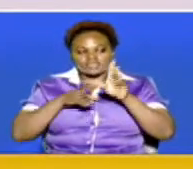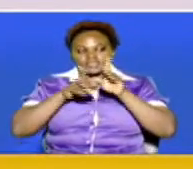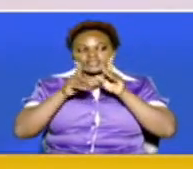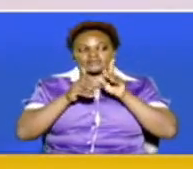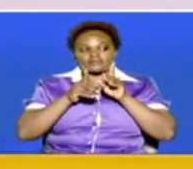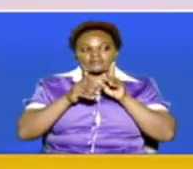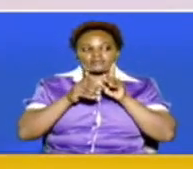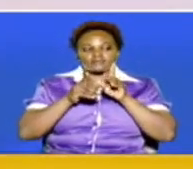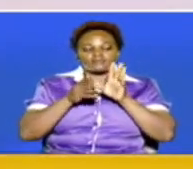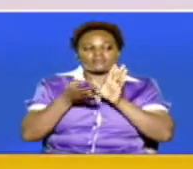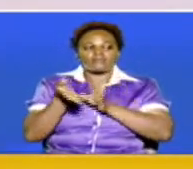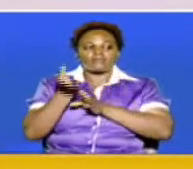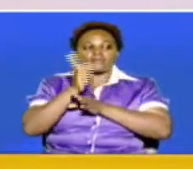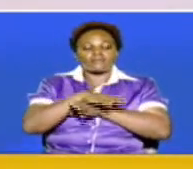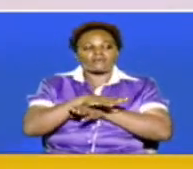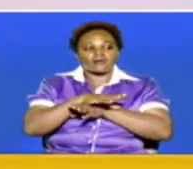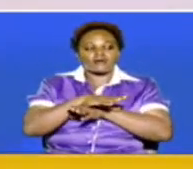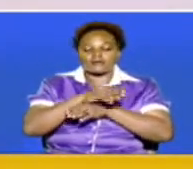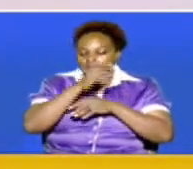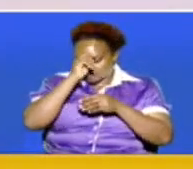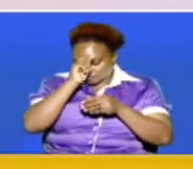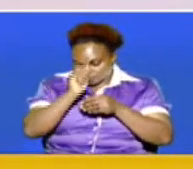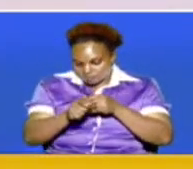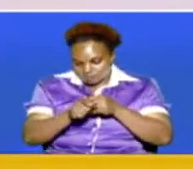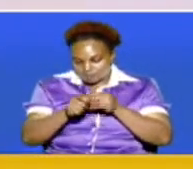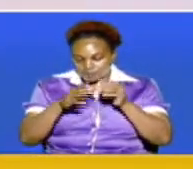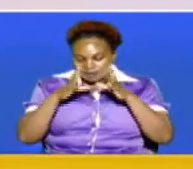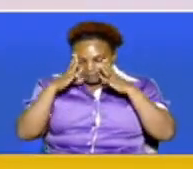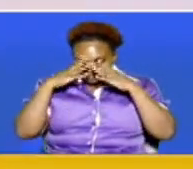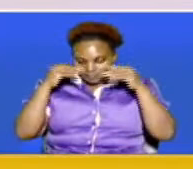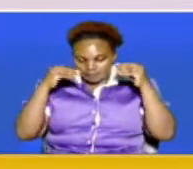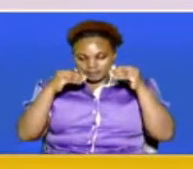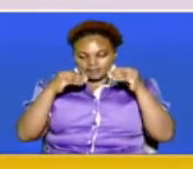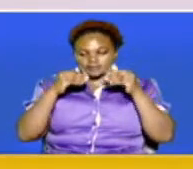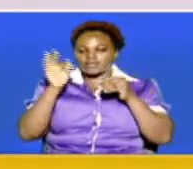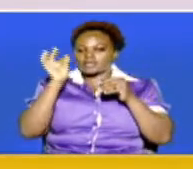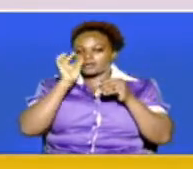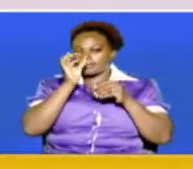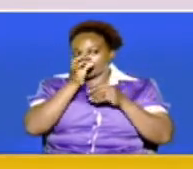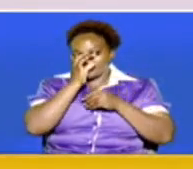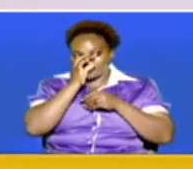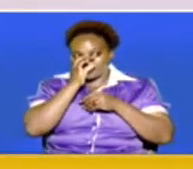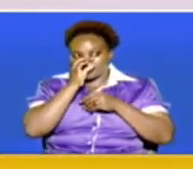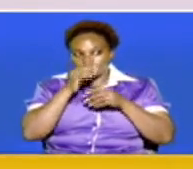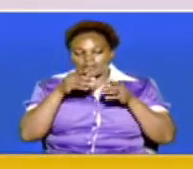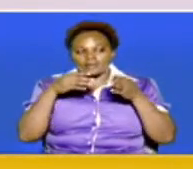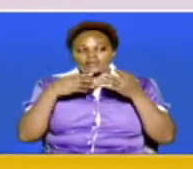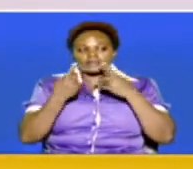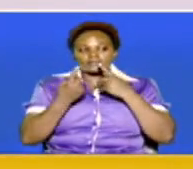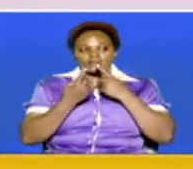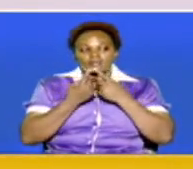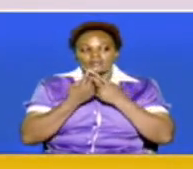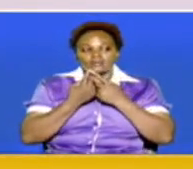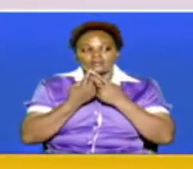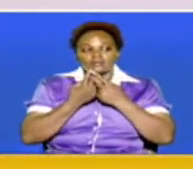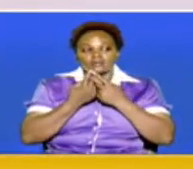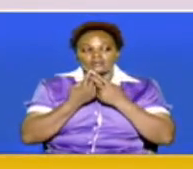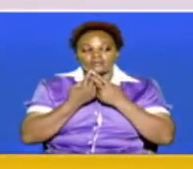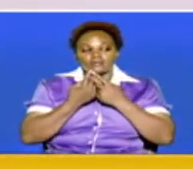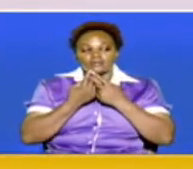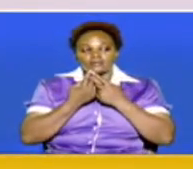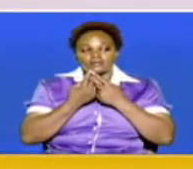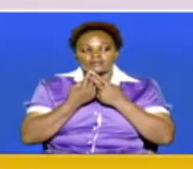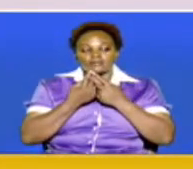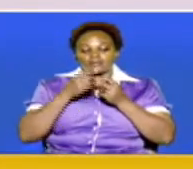trip and return back in honor of President Mwai Kibaki. And as we speak,